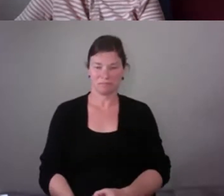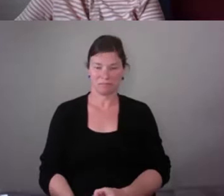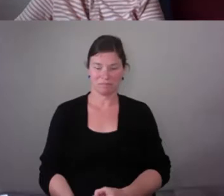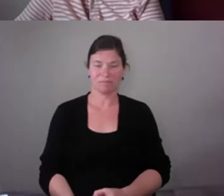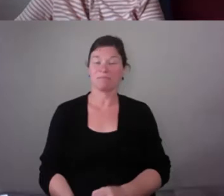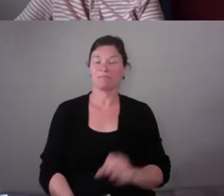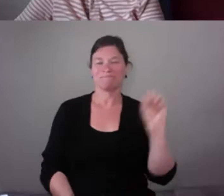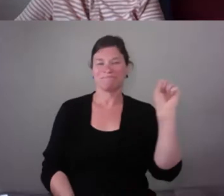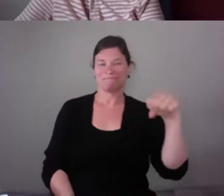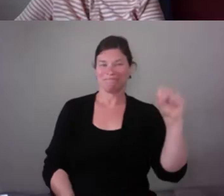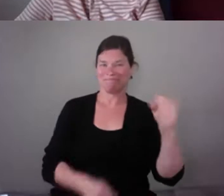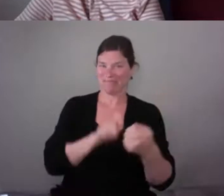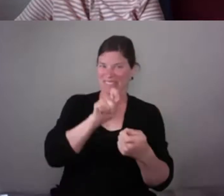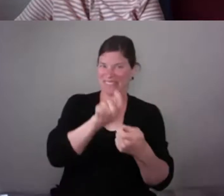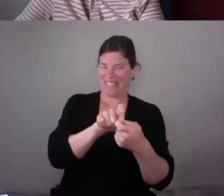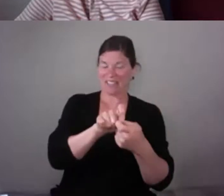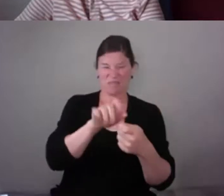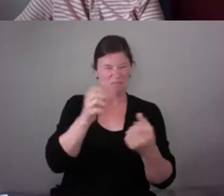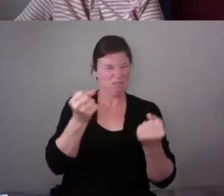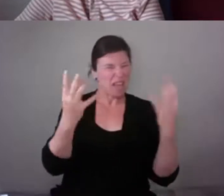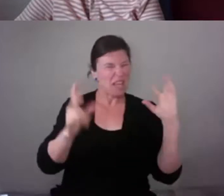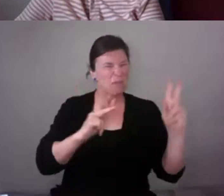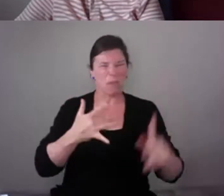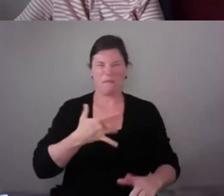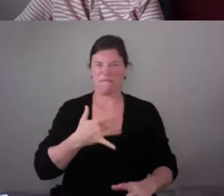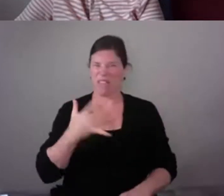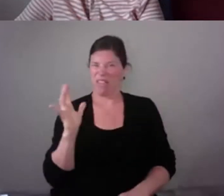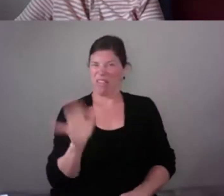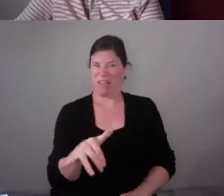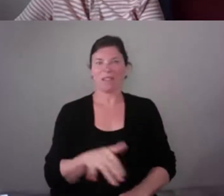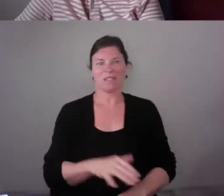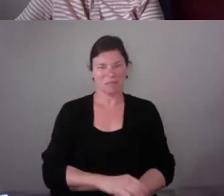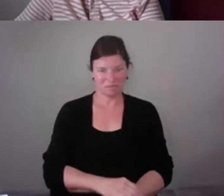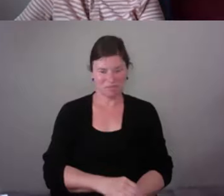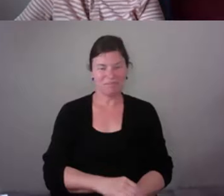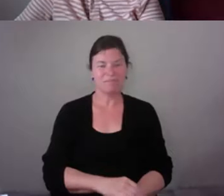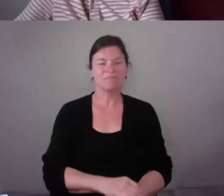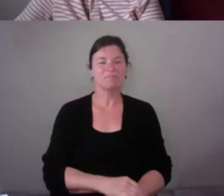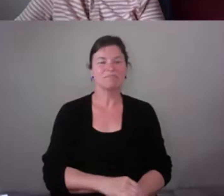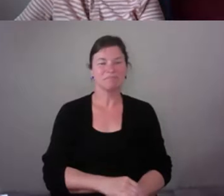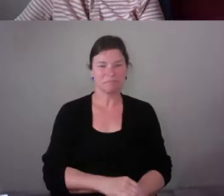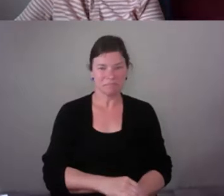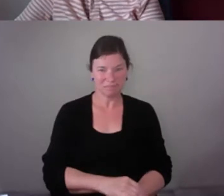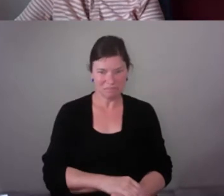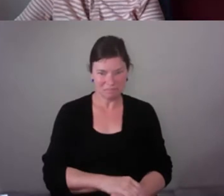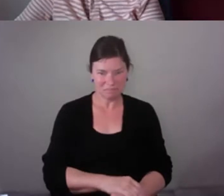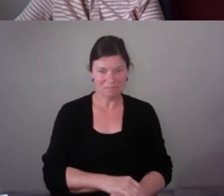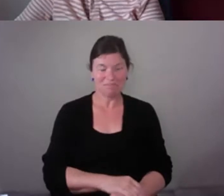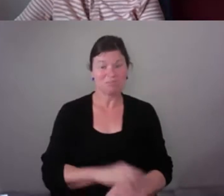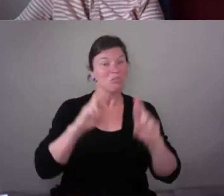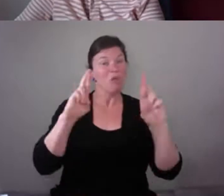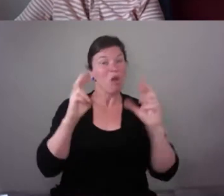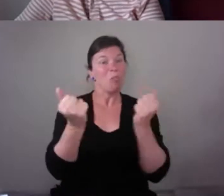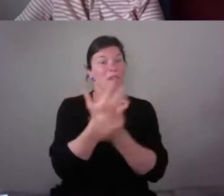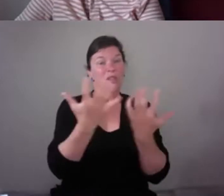Yeah, exactly. I think a lot of people are feeling that right now, hoping that things go well, continue,